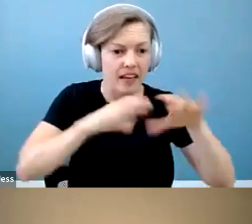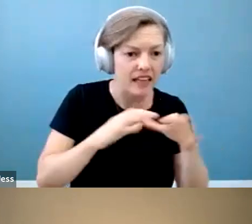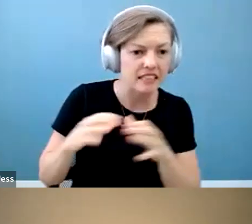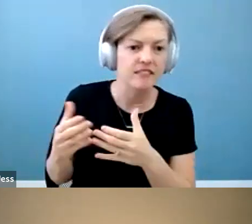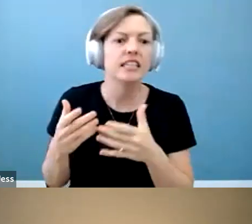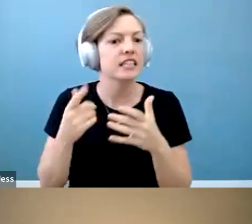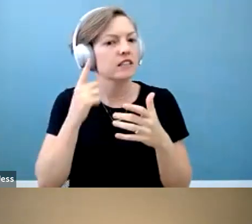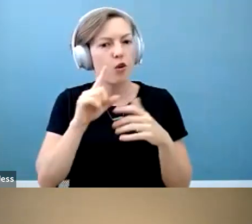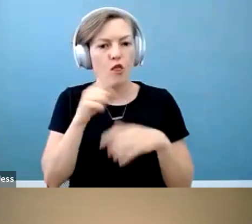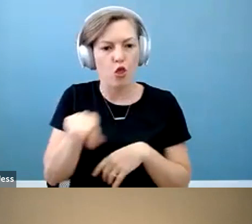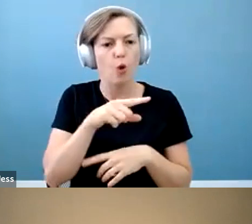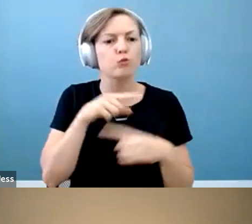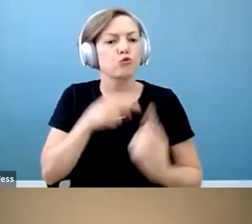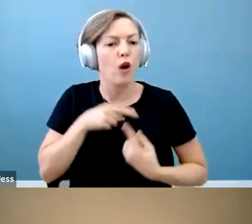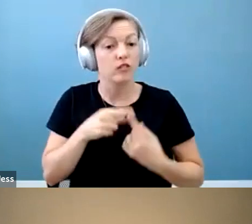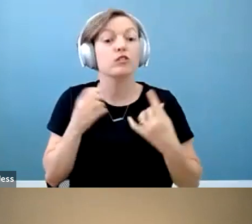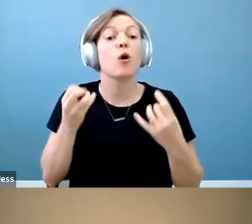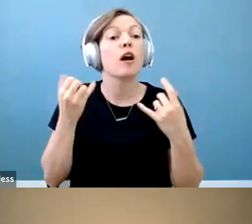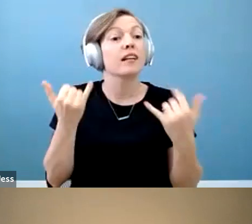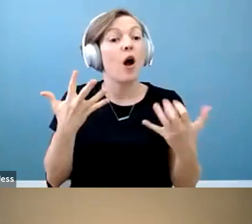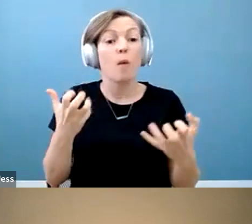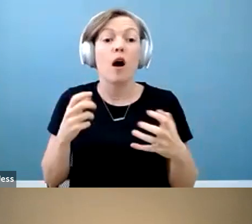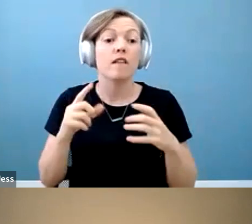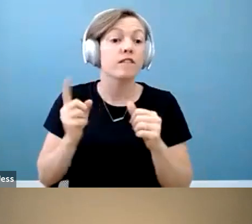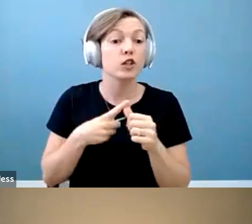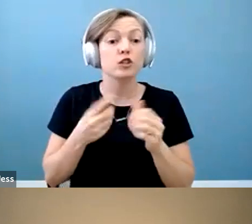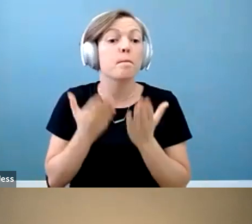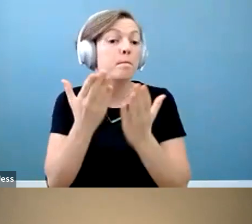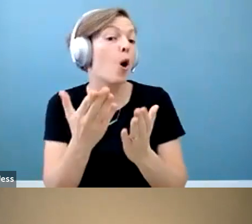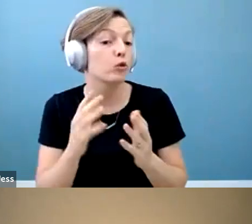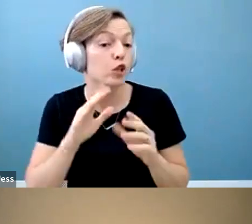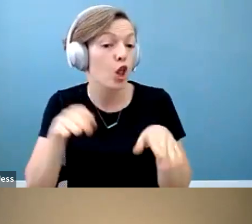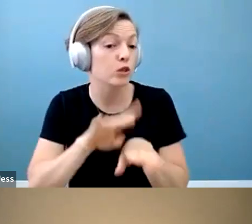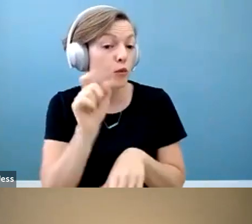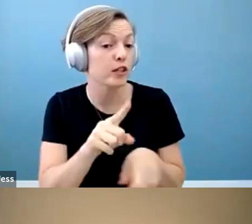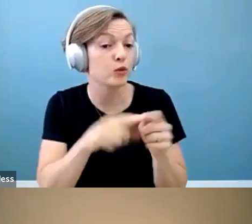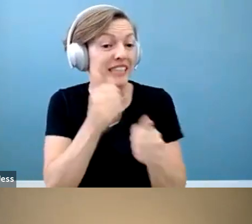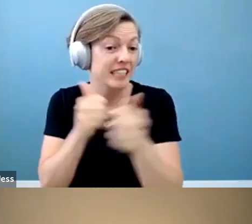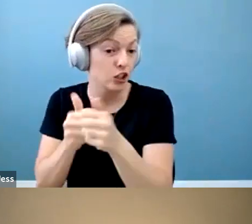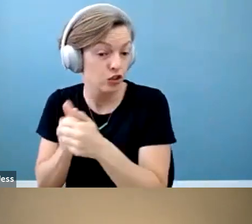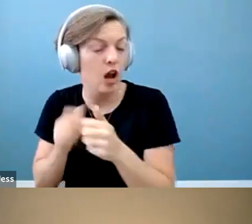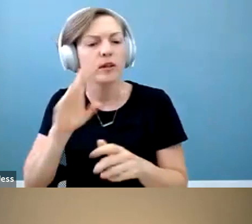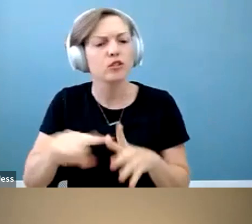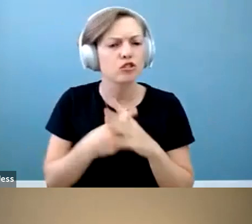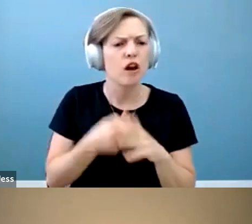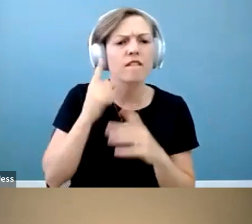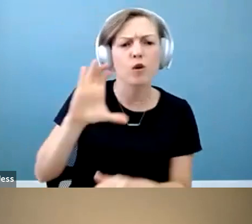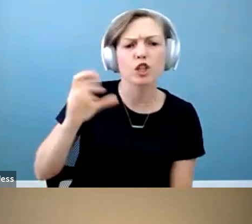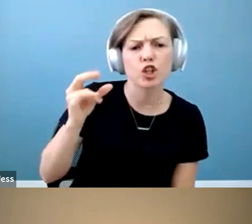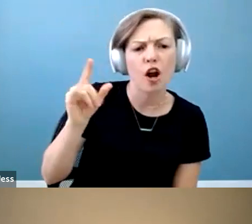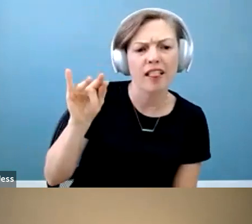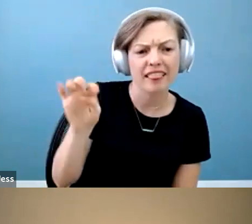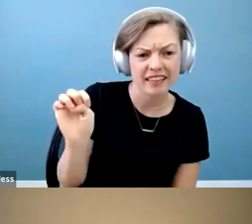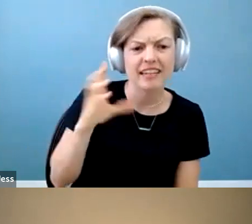for those struggles. So I want to just pose a closing question to each, and I'll start, for Charlene